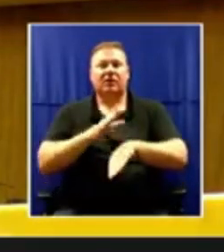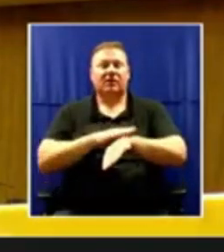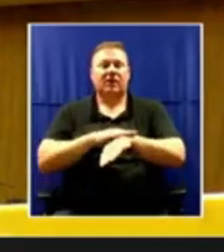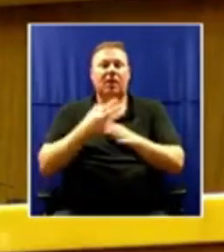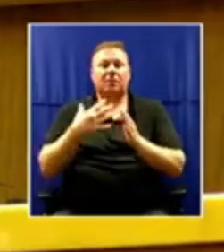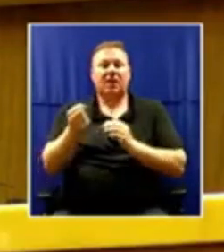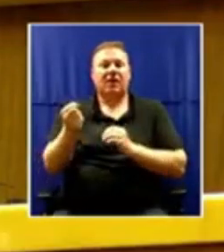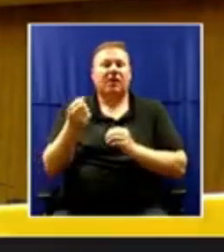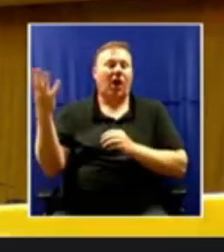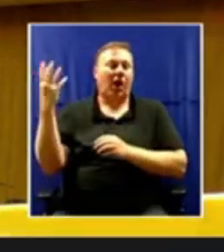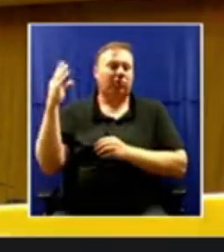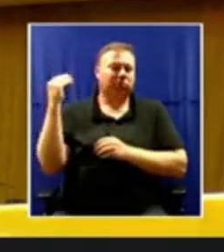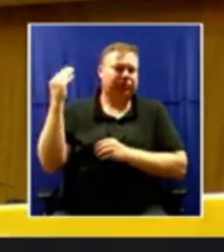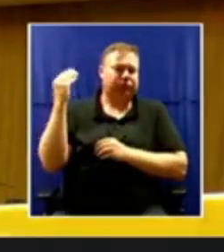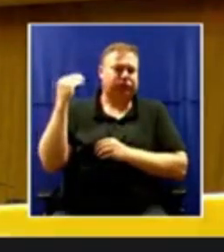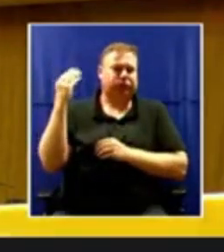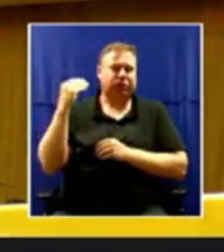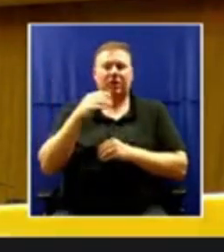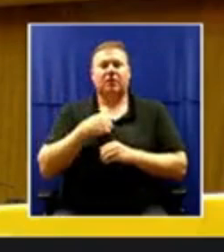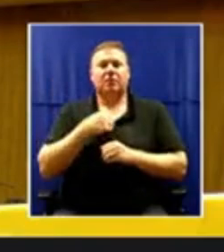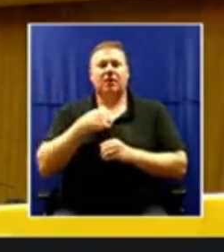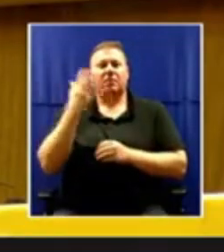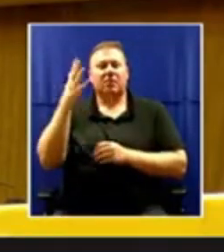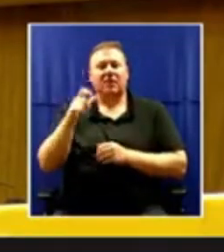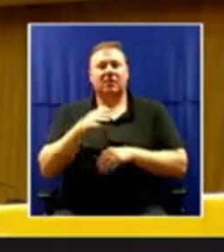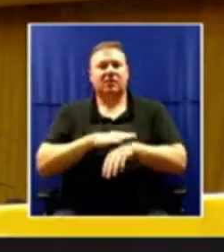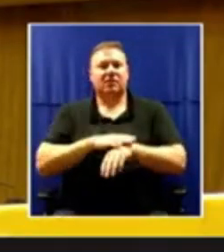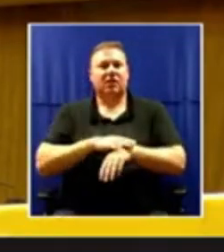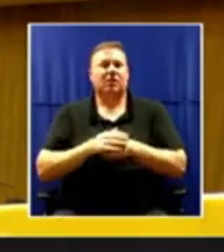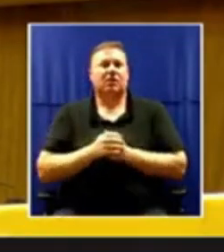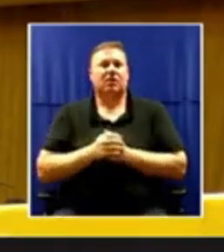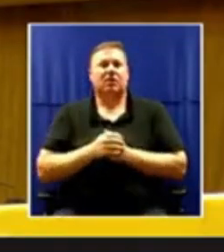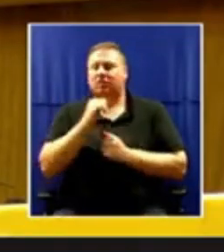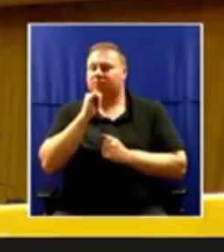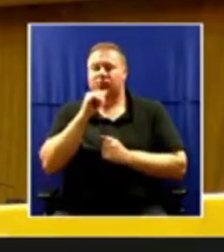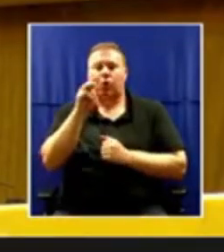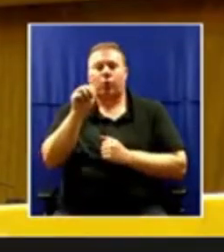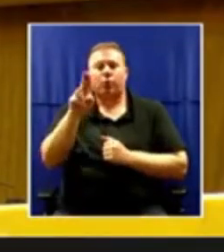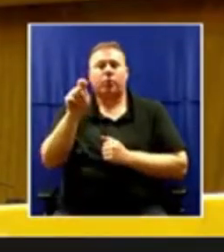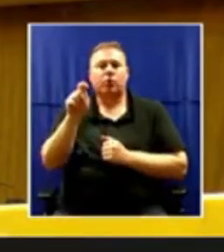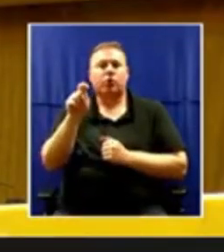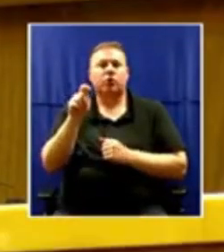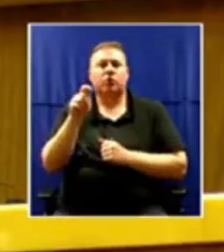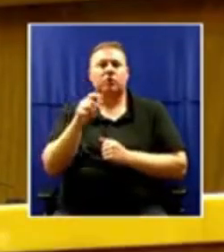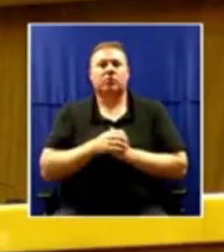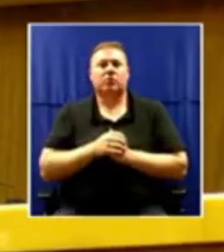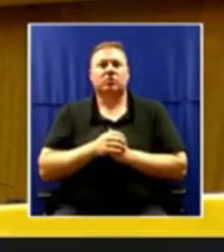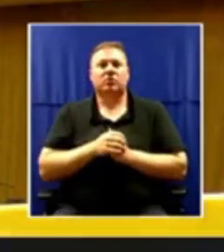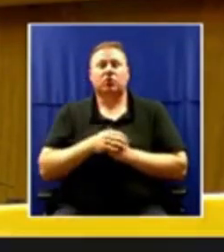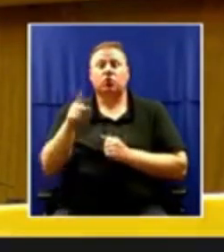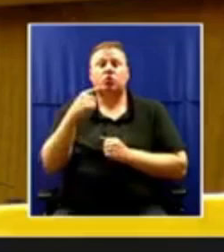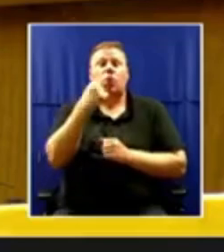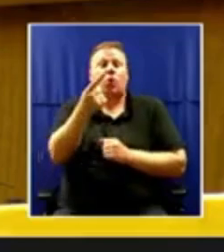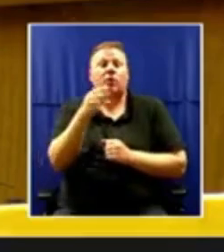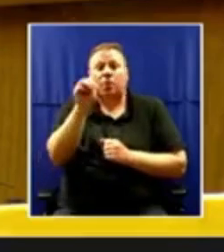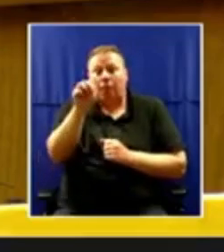when they were howling on my speaking time be restored, because they were not muting the mics intentionally, even when they've given them an order to mute the mics.